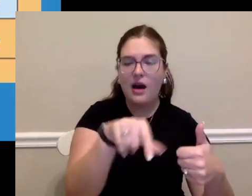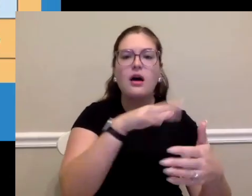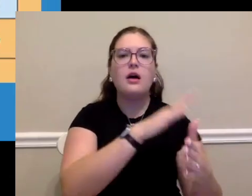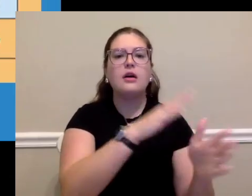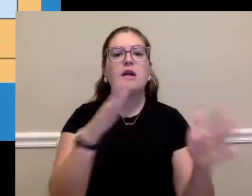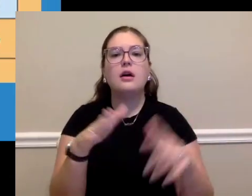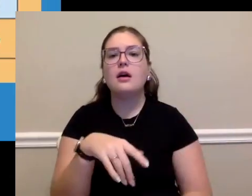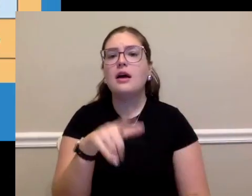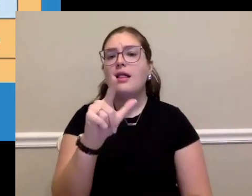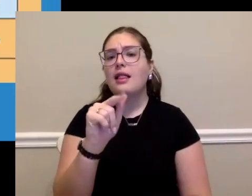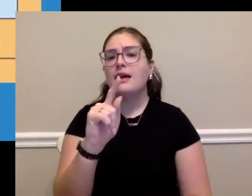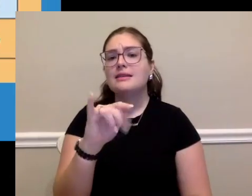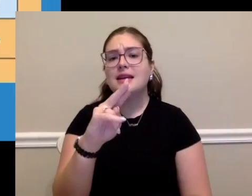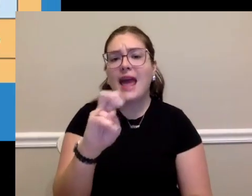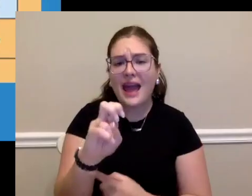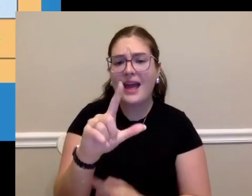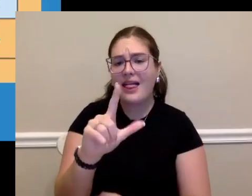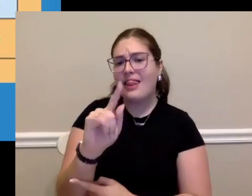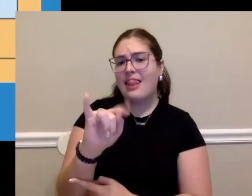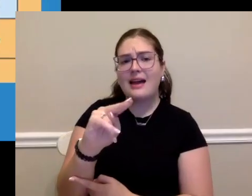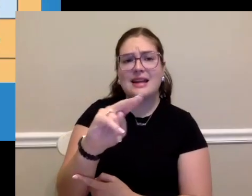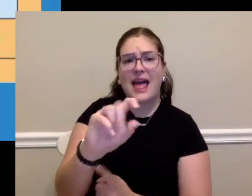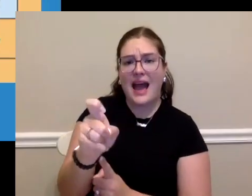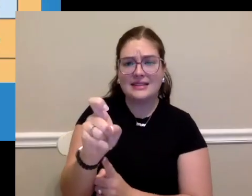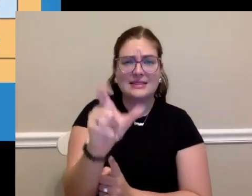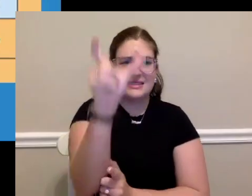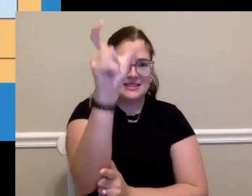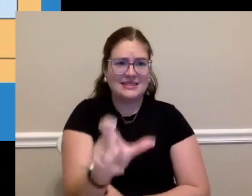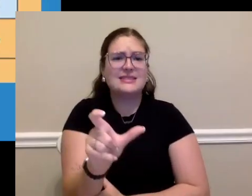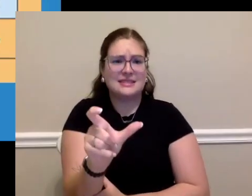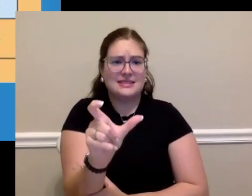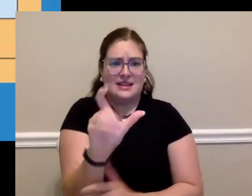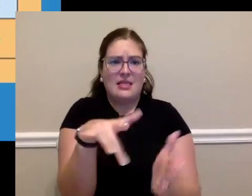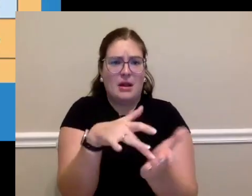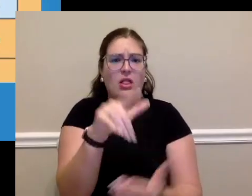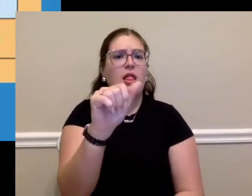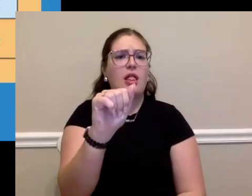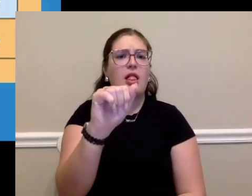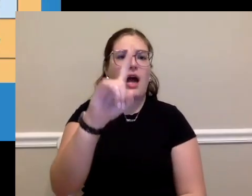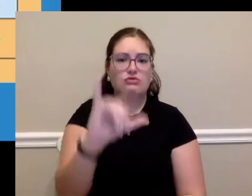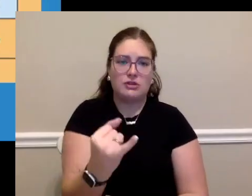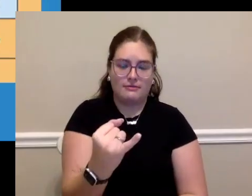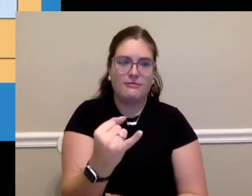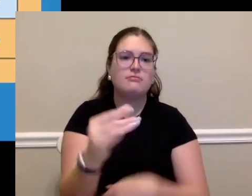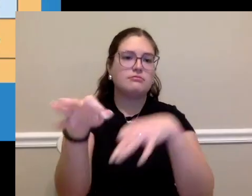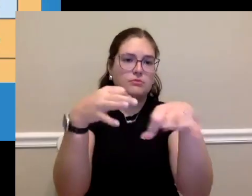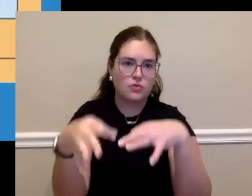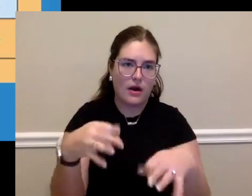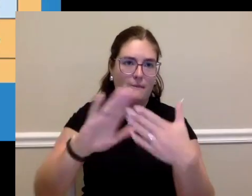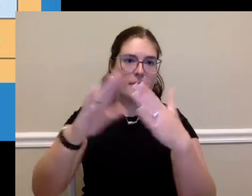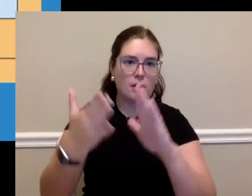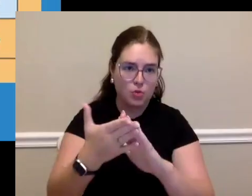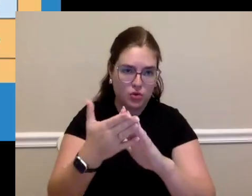Latina, Latine, and Latinx are the adjective describing the noun or the community. And the top preference,